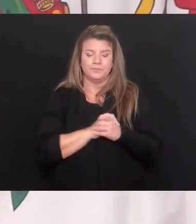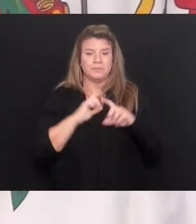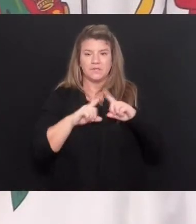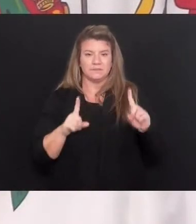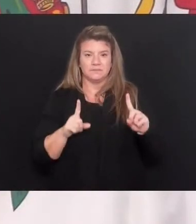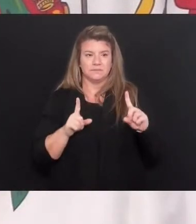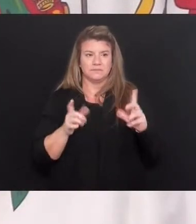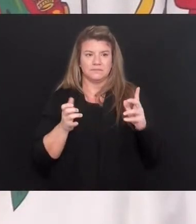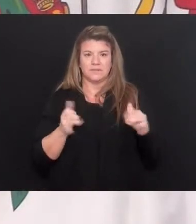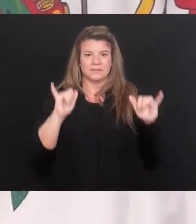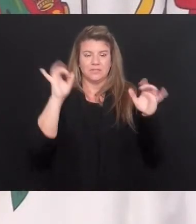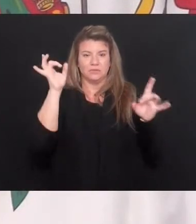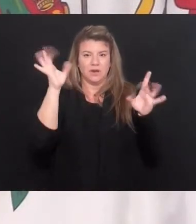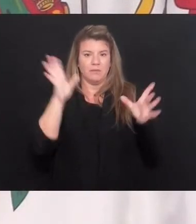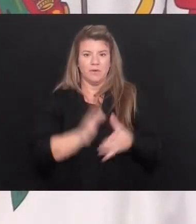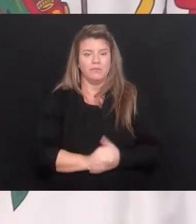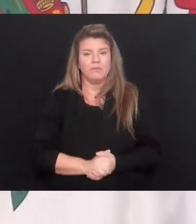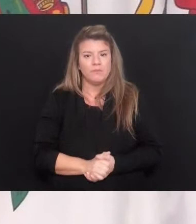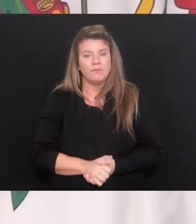Nevertheless, it's just terrible.